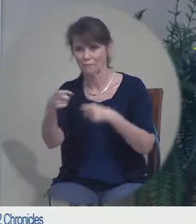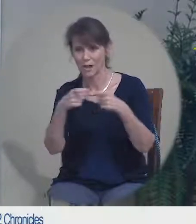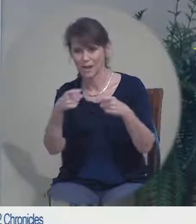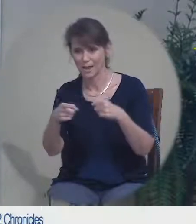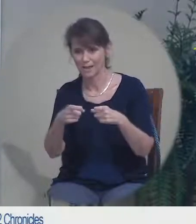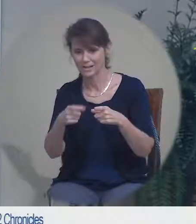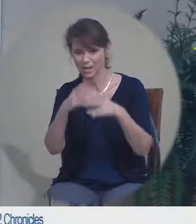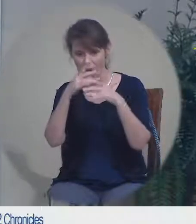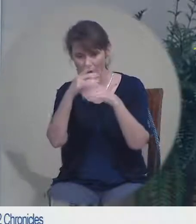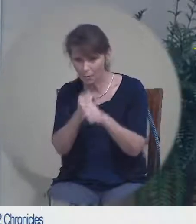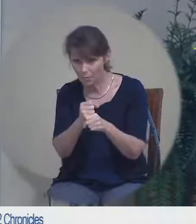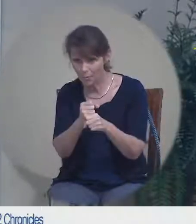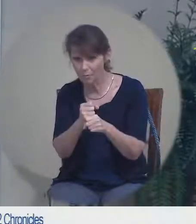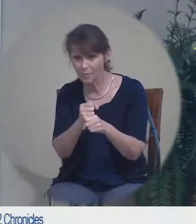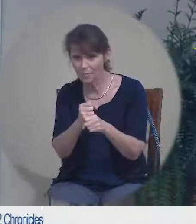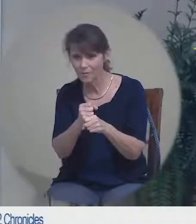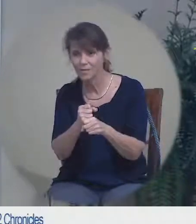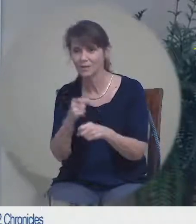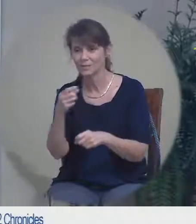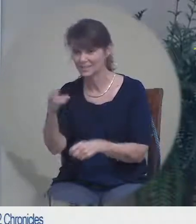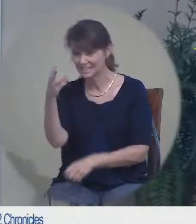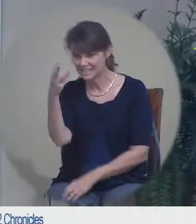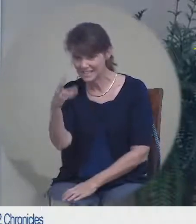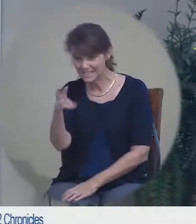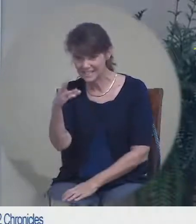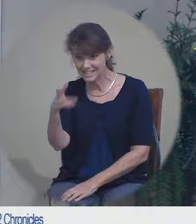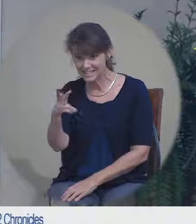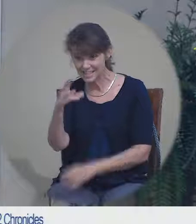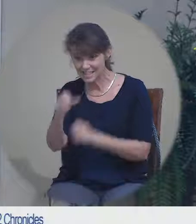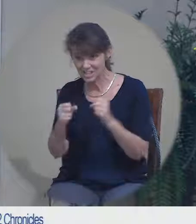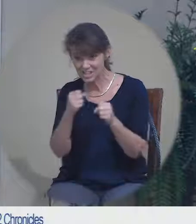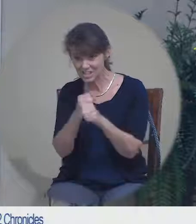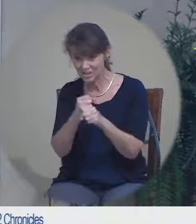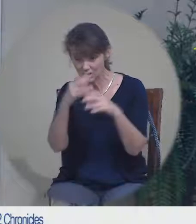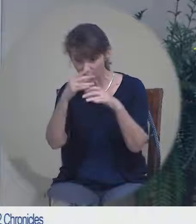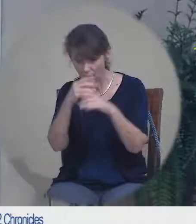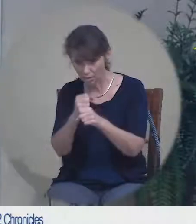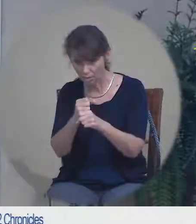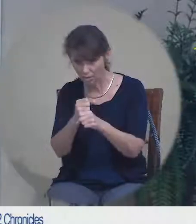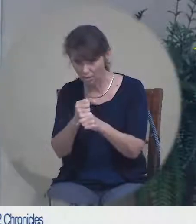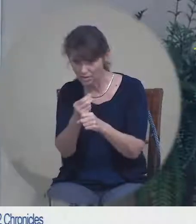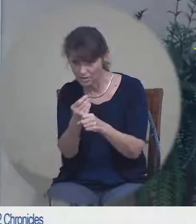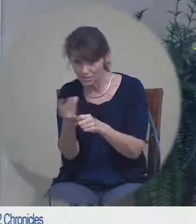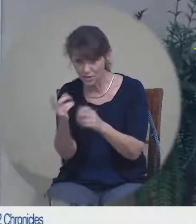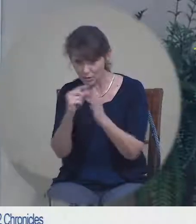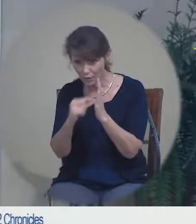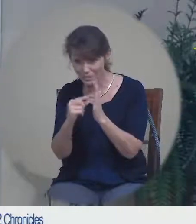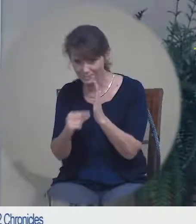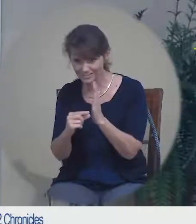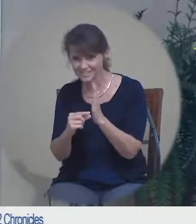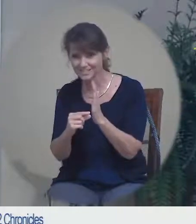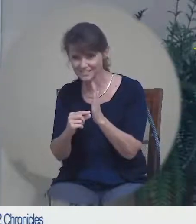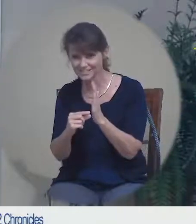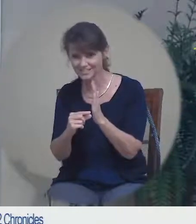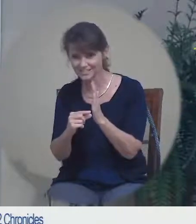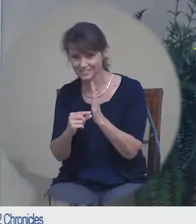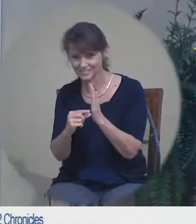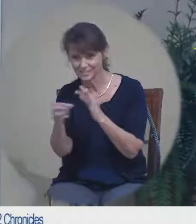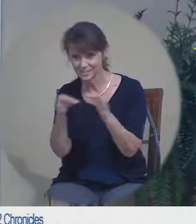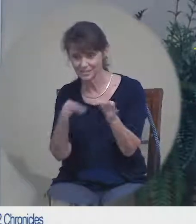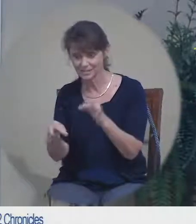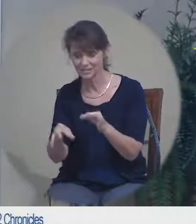to 16 verses. So they took over a decade and a half and condensed it to this text. And I tell you,